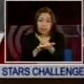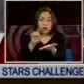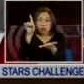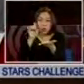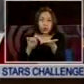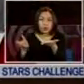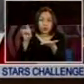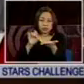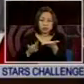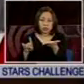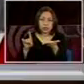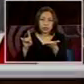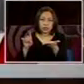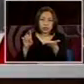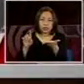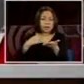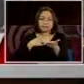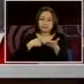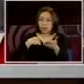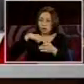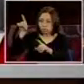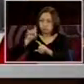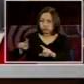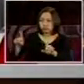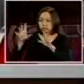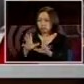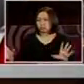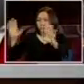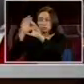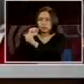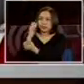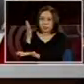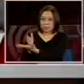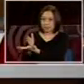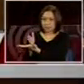questions from the Secretary of Justice. Maraming salamat. Proceed.